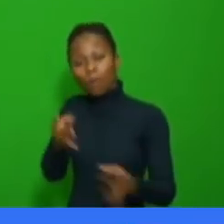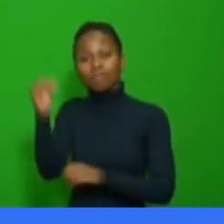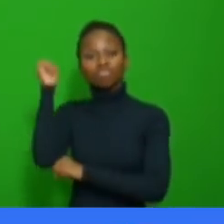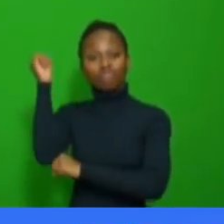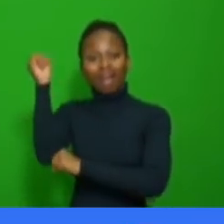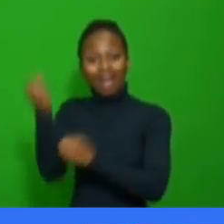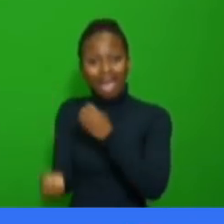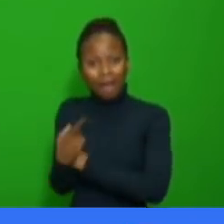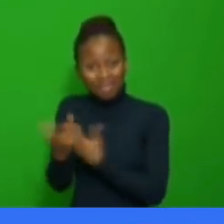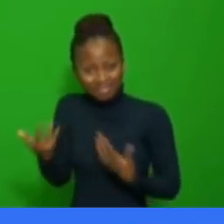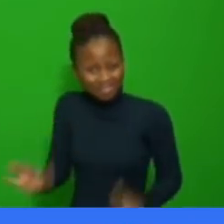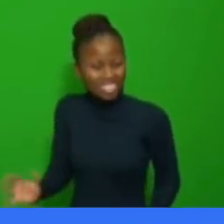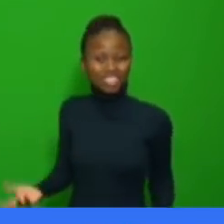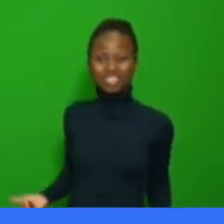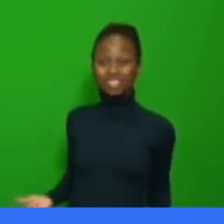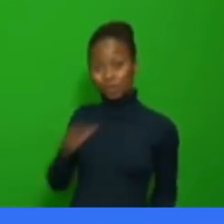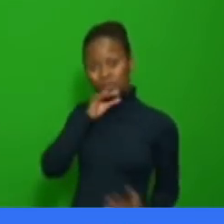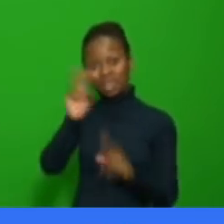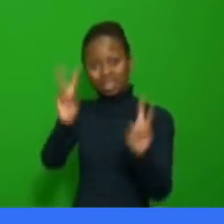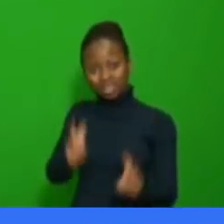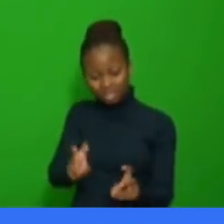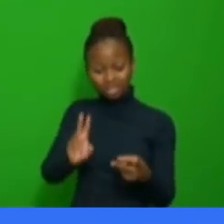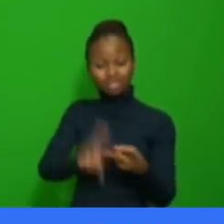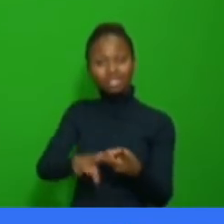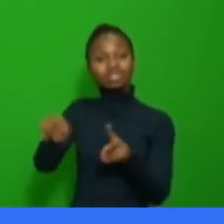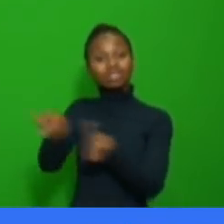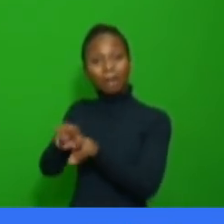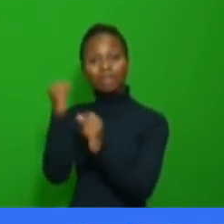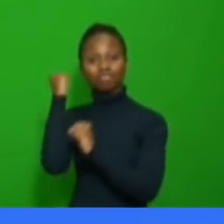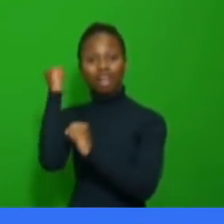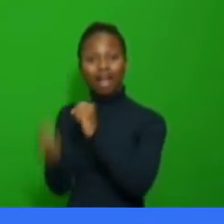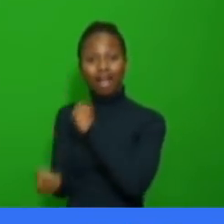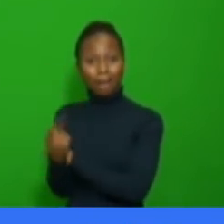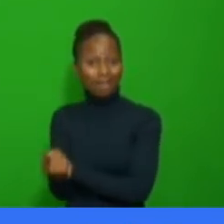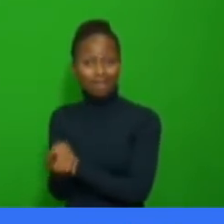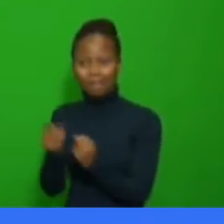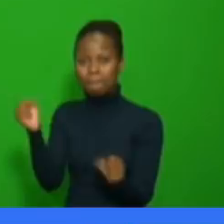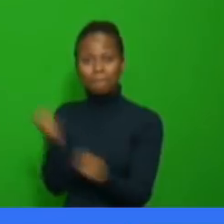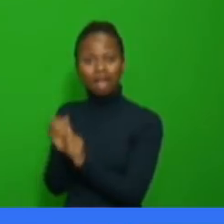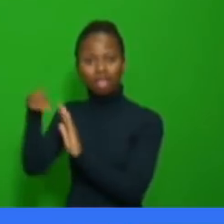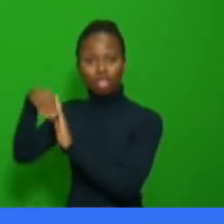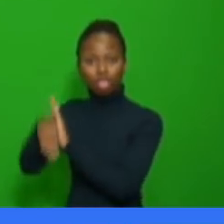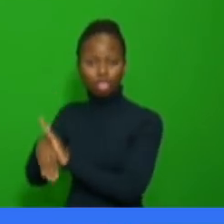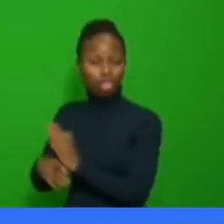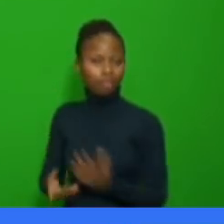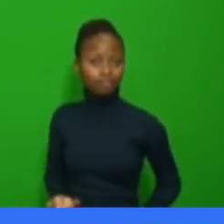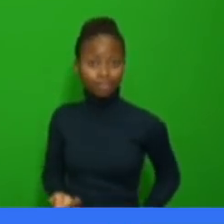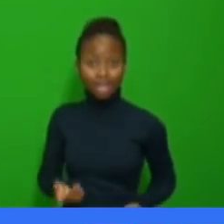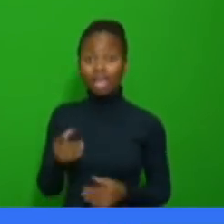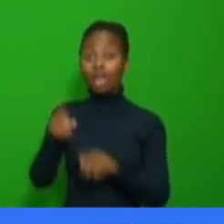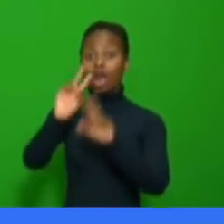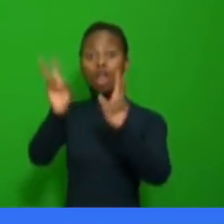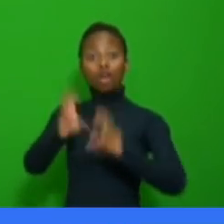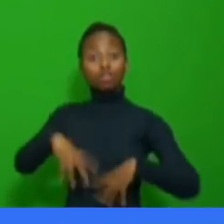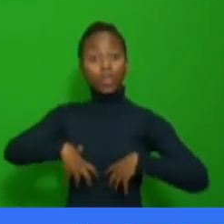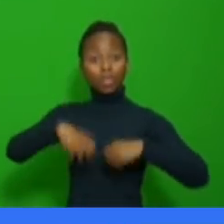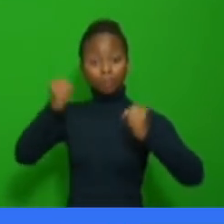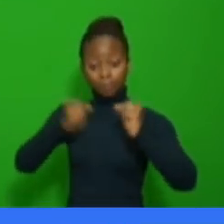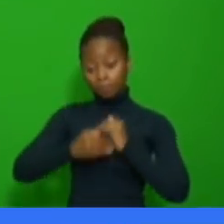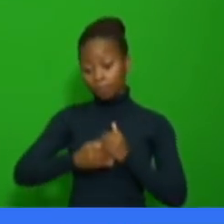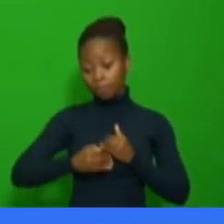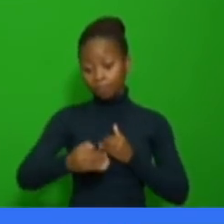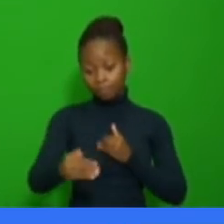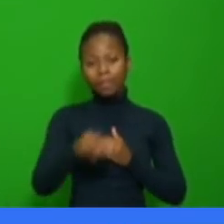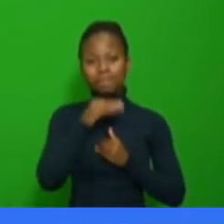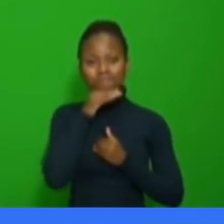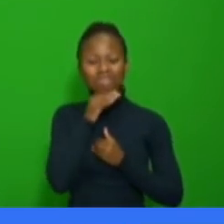actually think that going forward, it is still a risk that if load shedding sets in, that it could affect